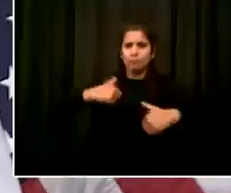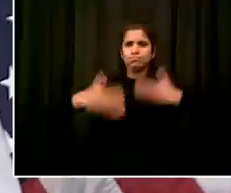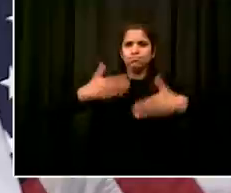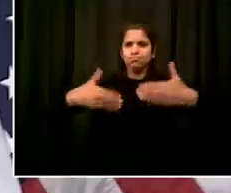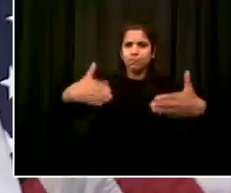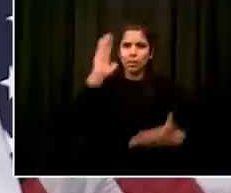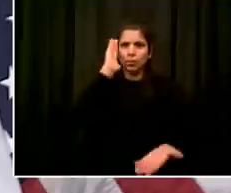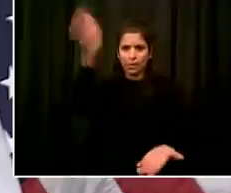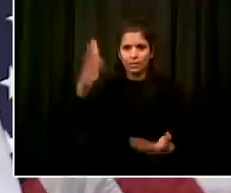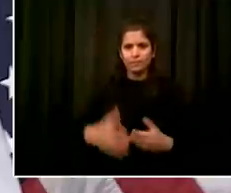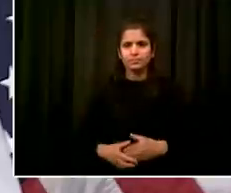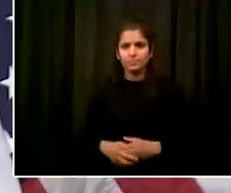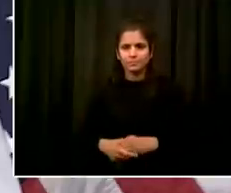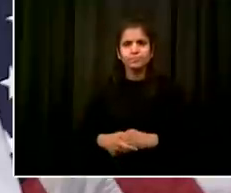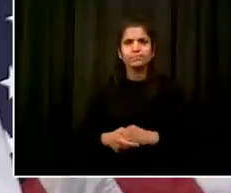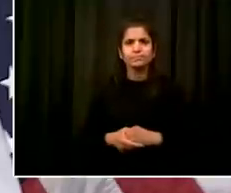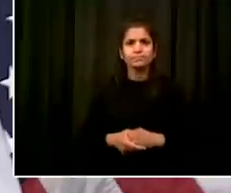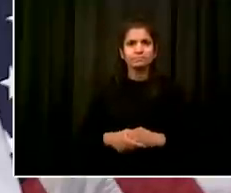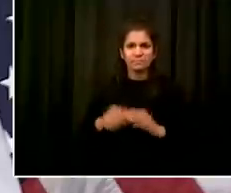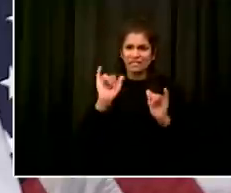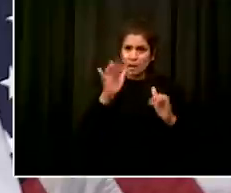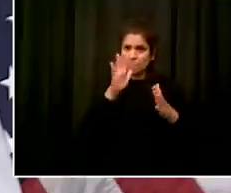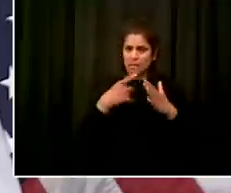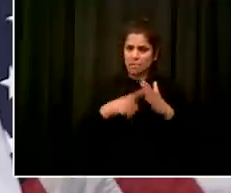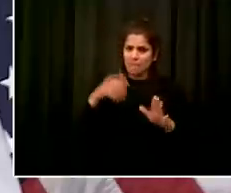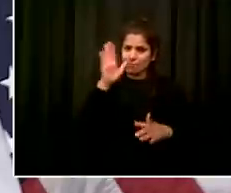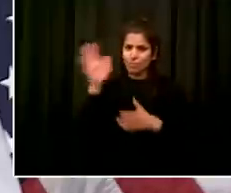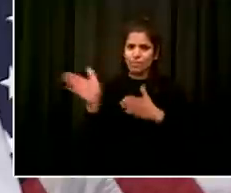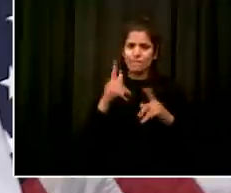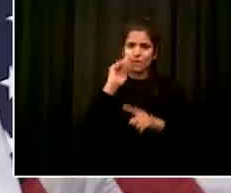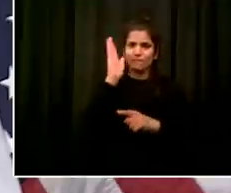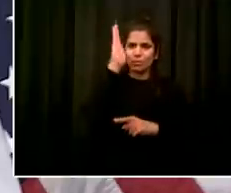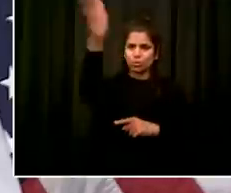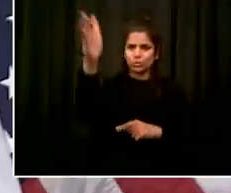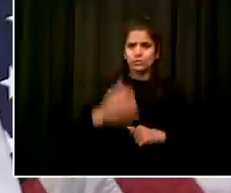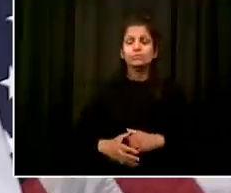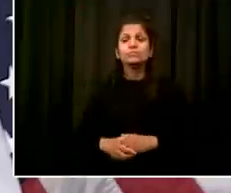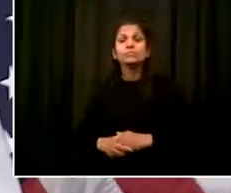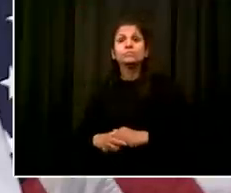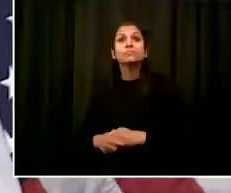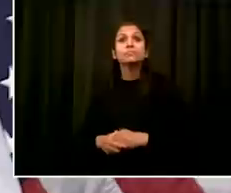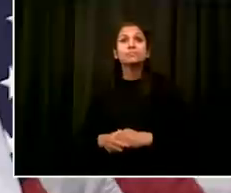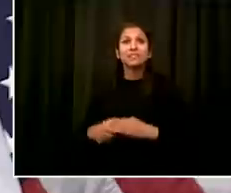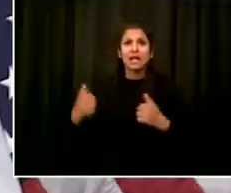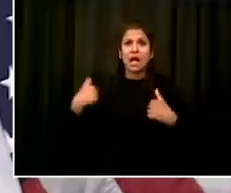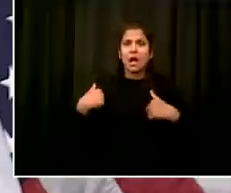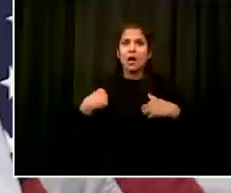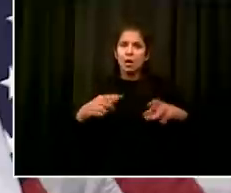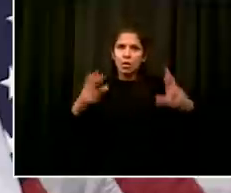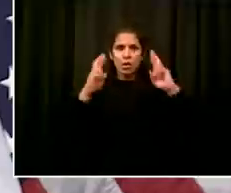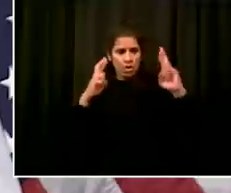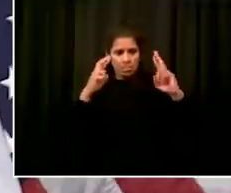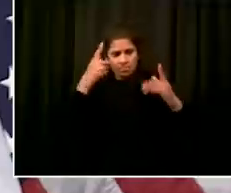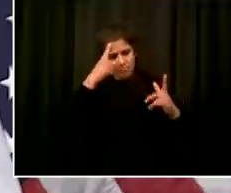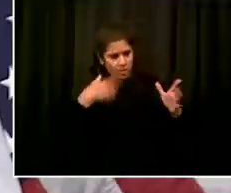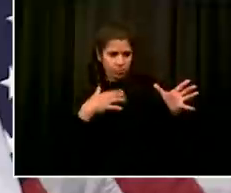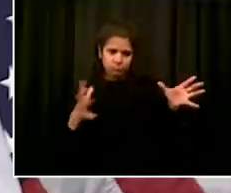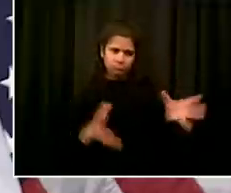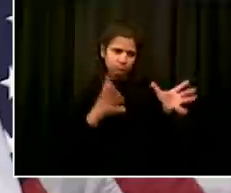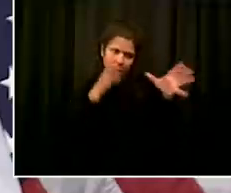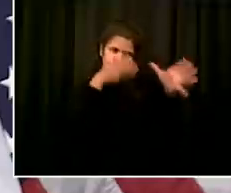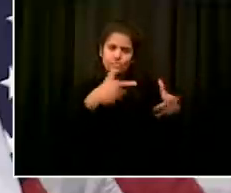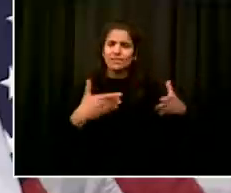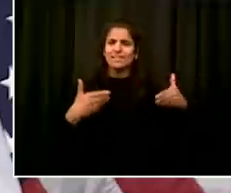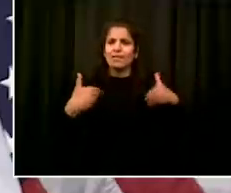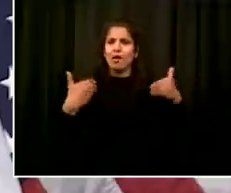we're going to be going. The hope for young people, and I showed you the photos of those young people in the Bronx.